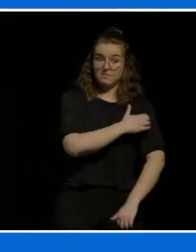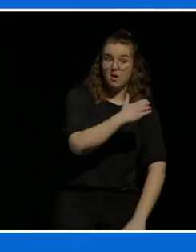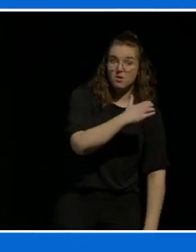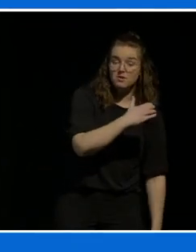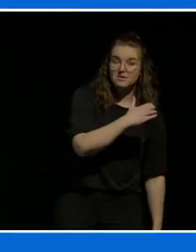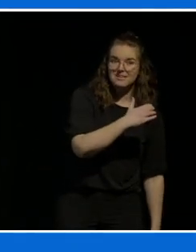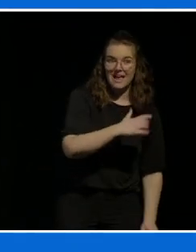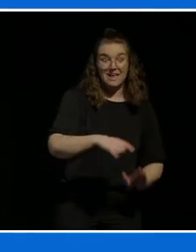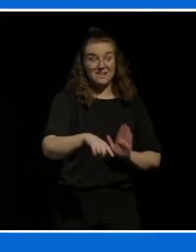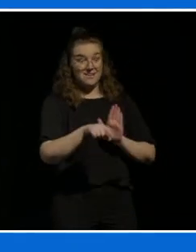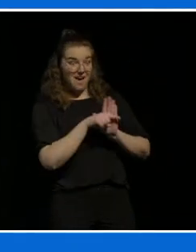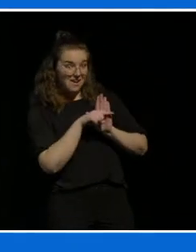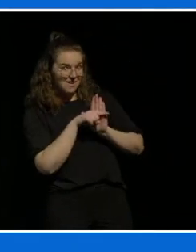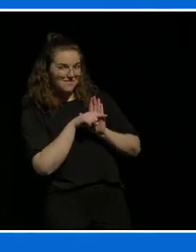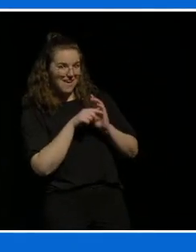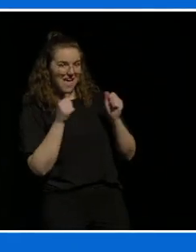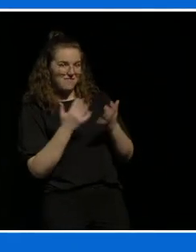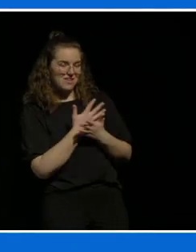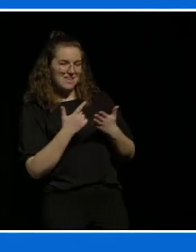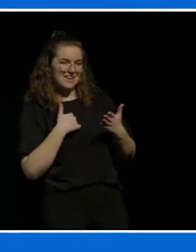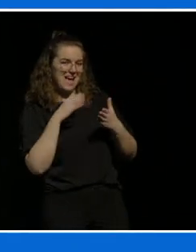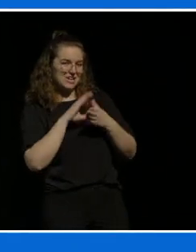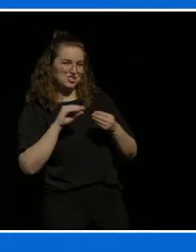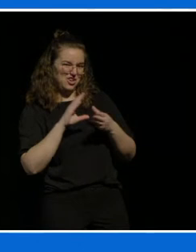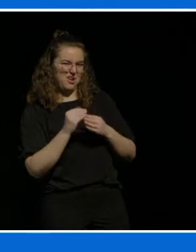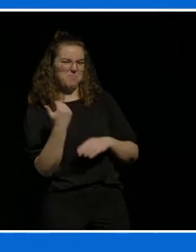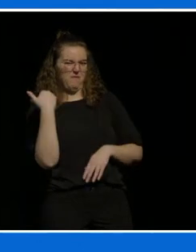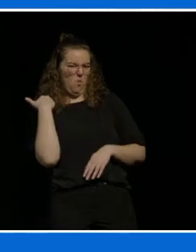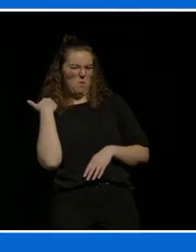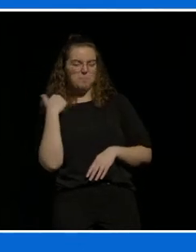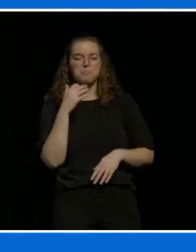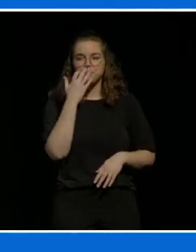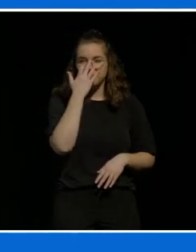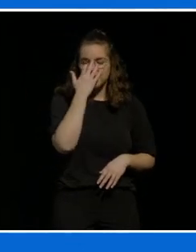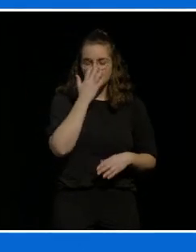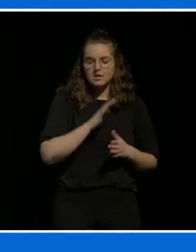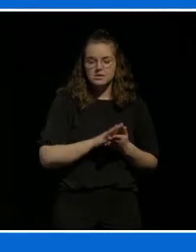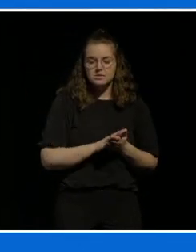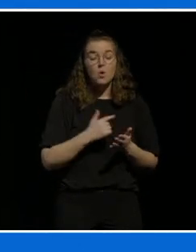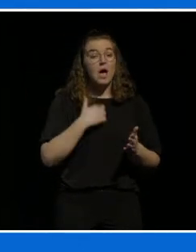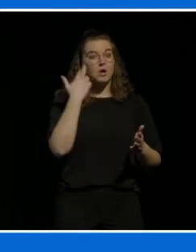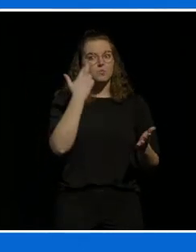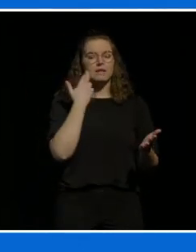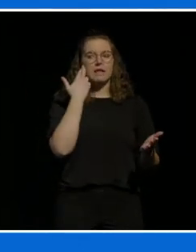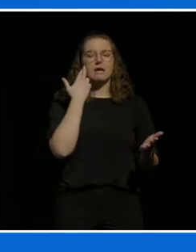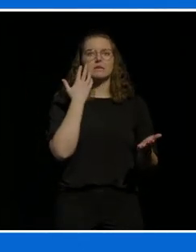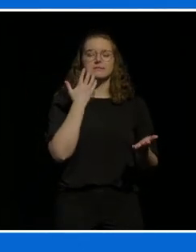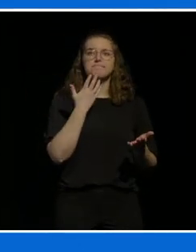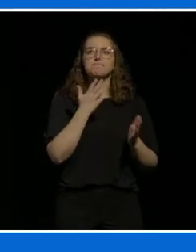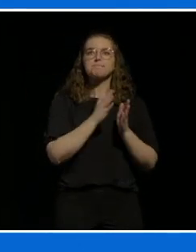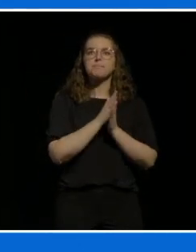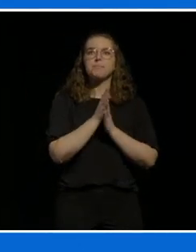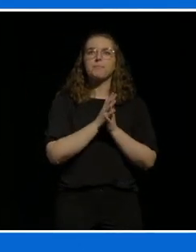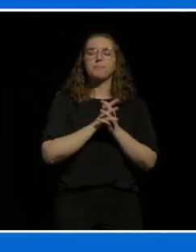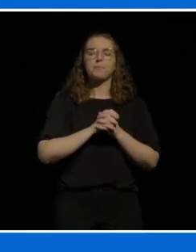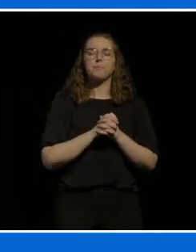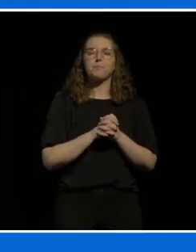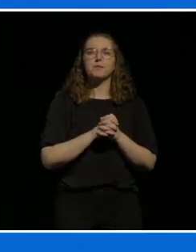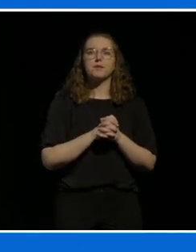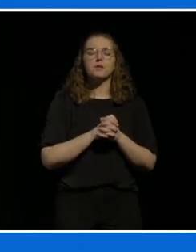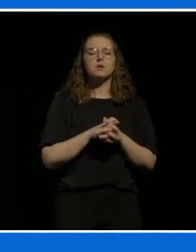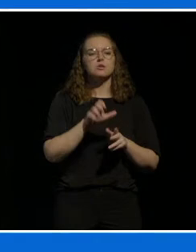The negative piece was everything I shared about before. And what I realized is that social media was really